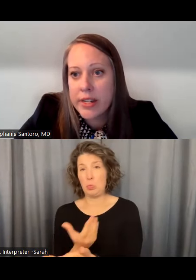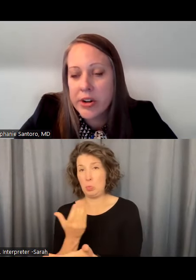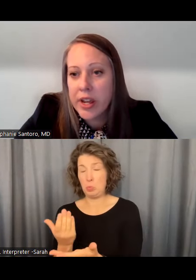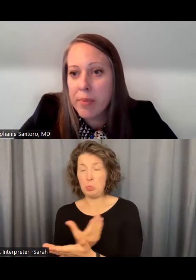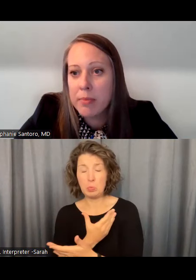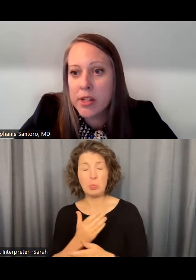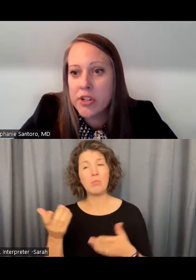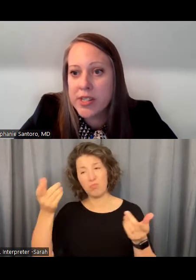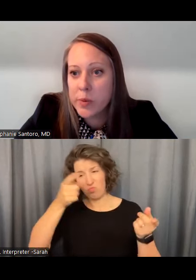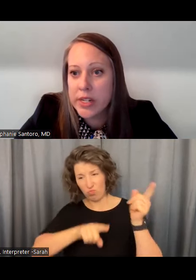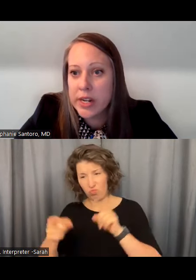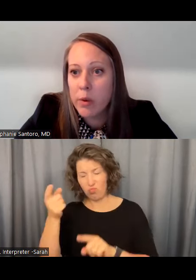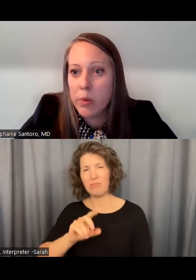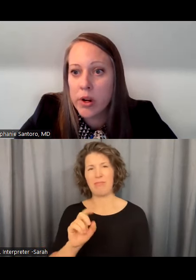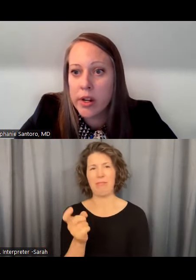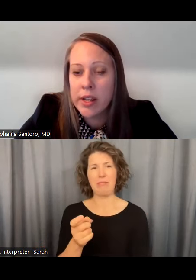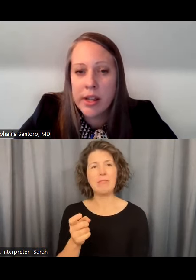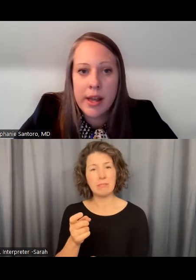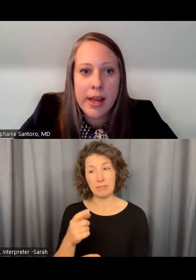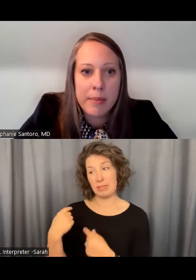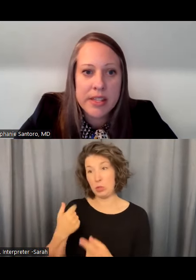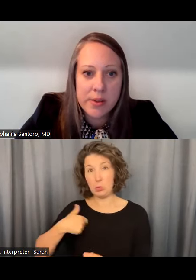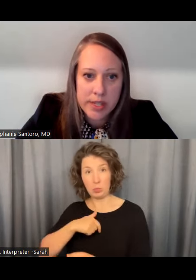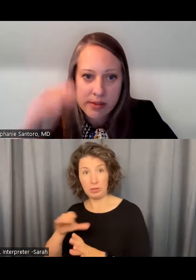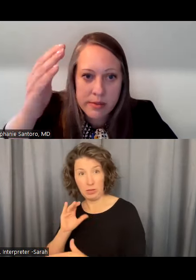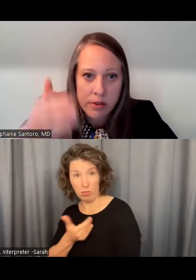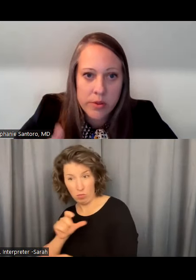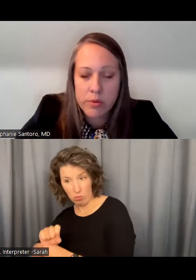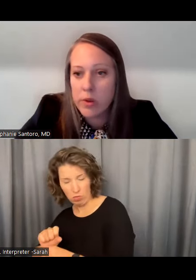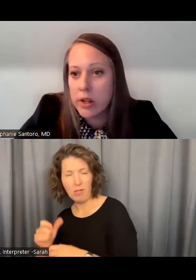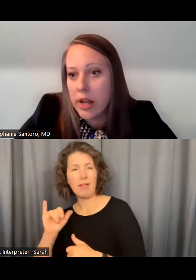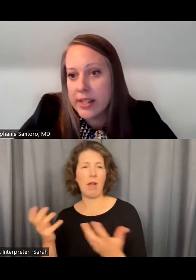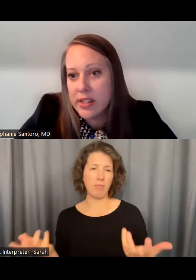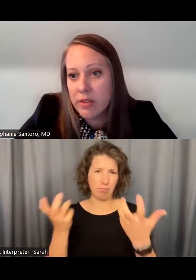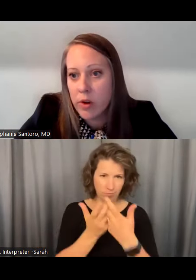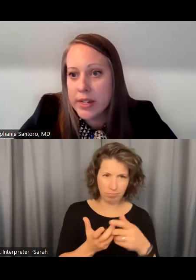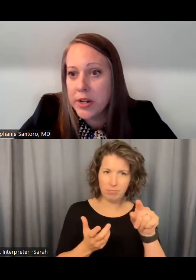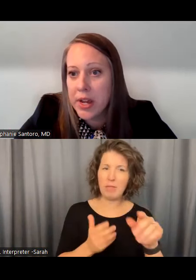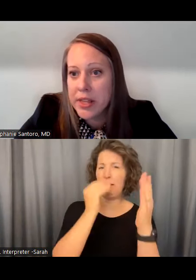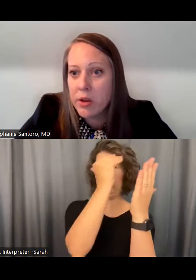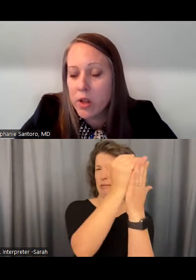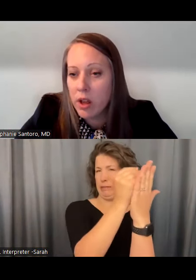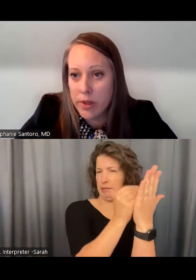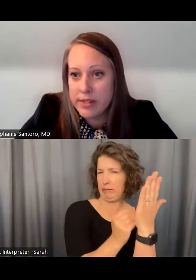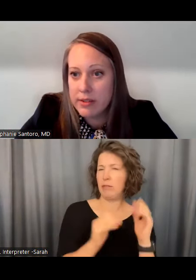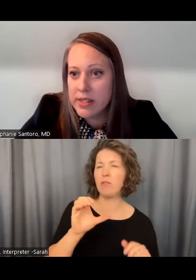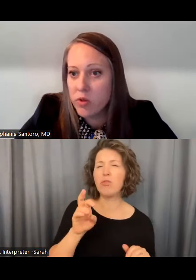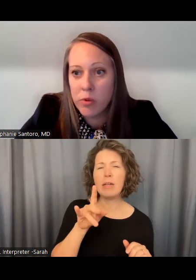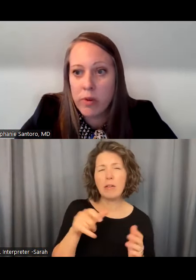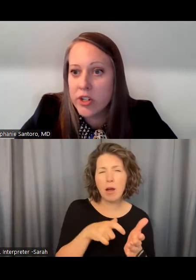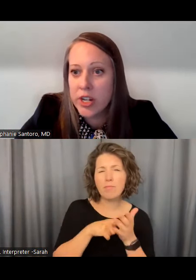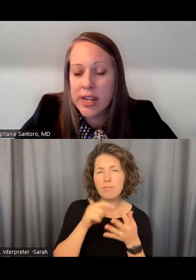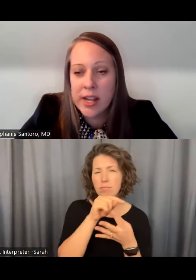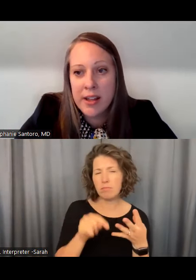diagnostic criteria published since we did our work. And so this goes through a list of the criteria that go along with Down